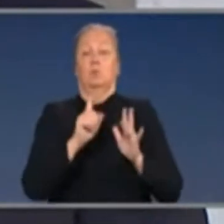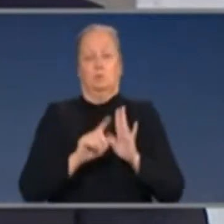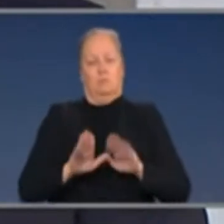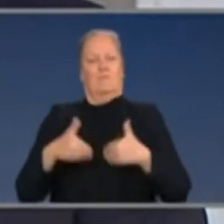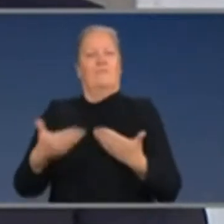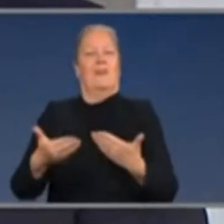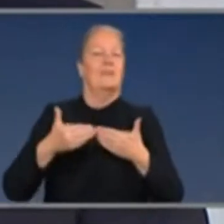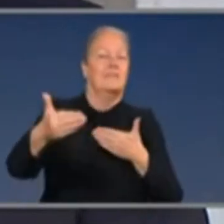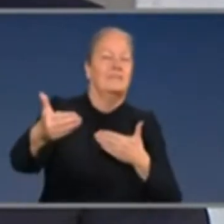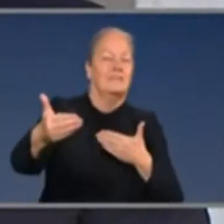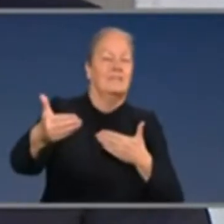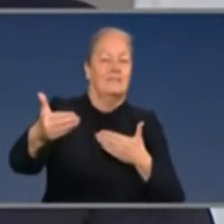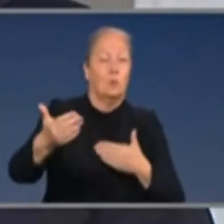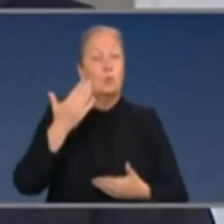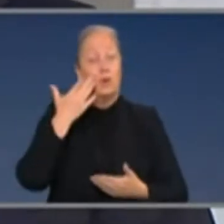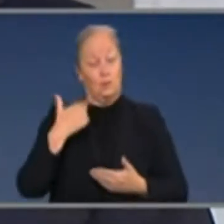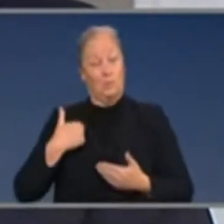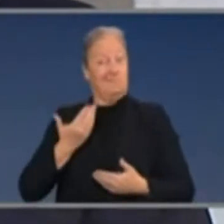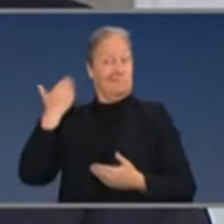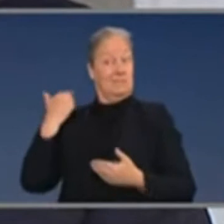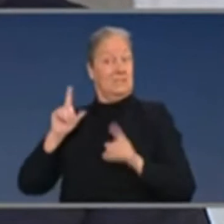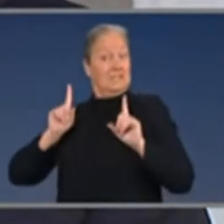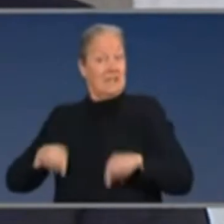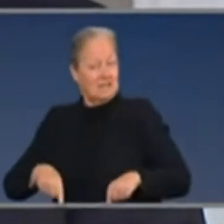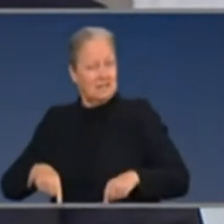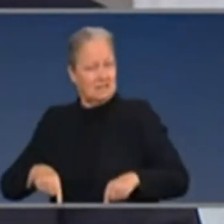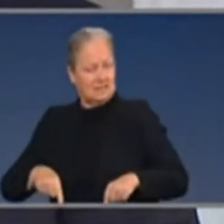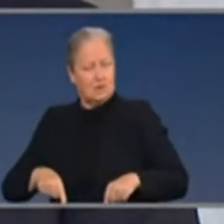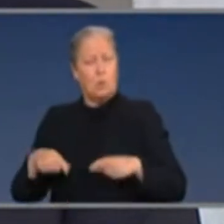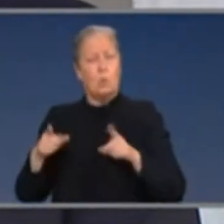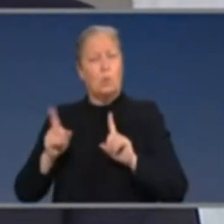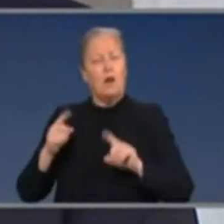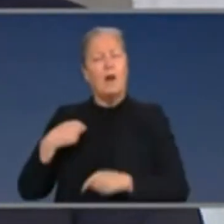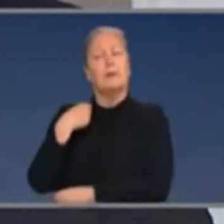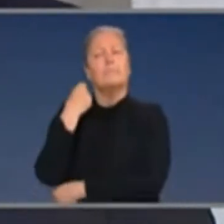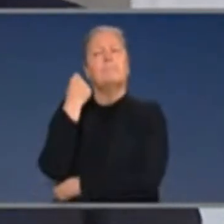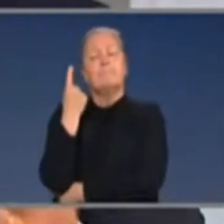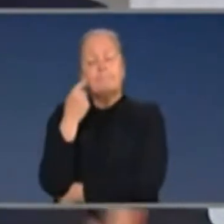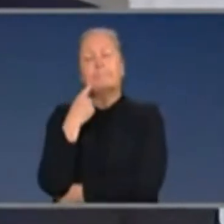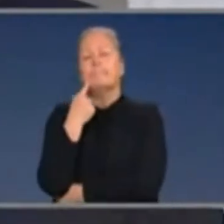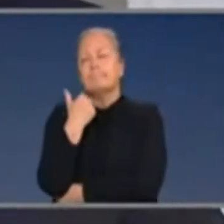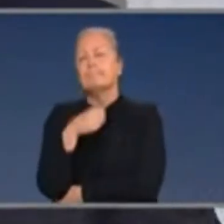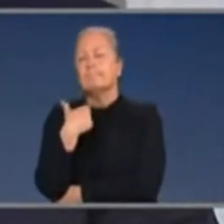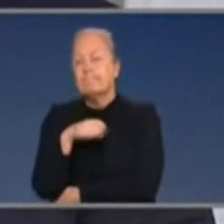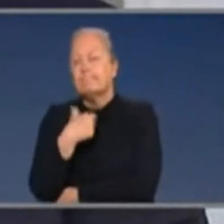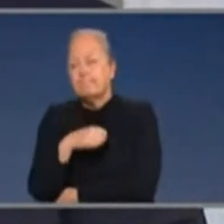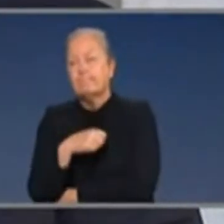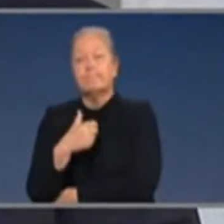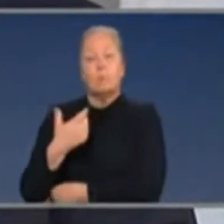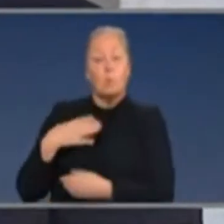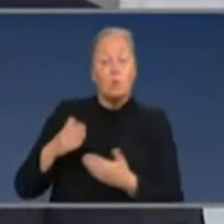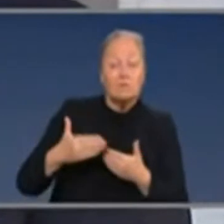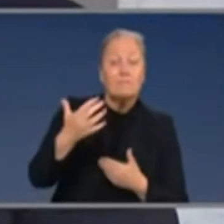this, I learnt and understood that if you want to make progress here, then you've got to get everybody to go